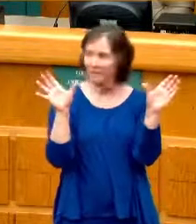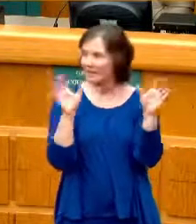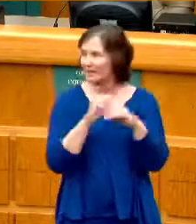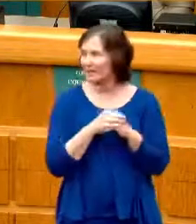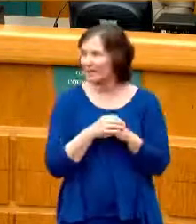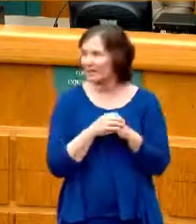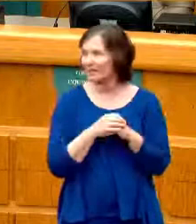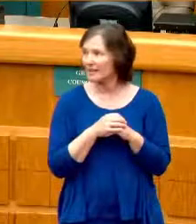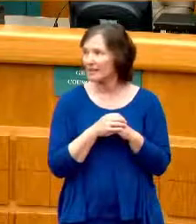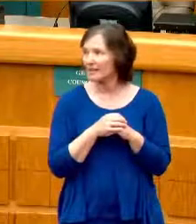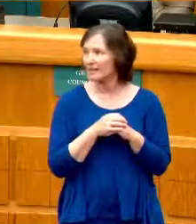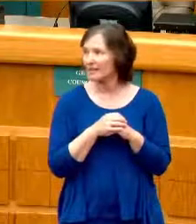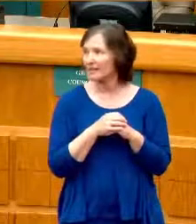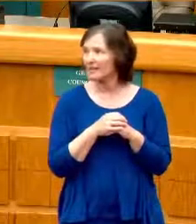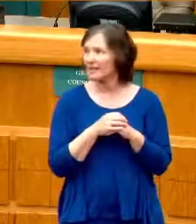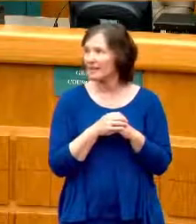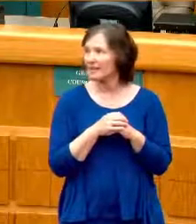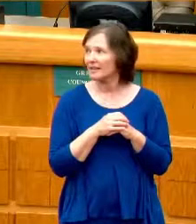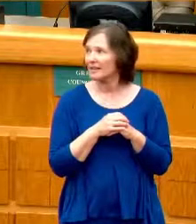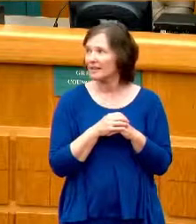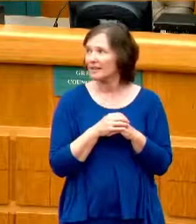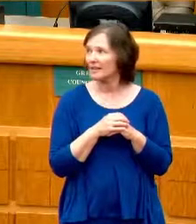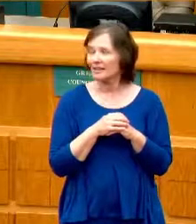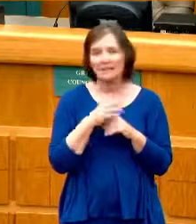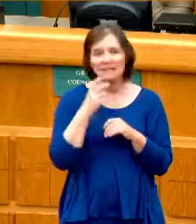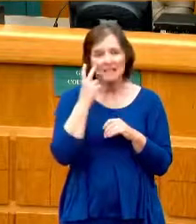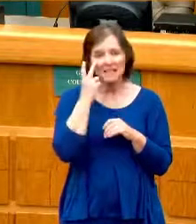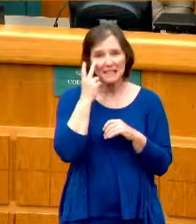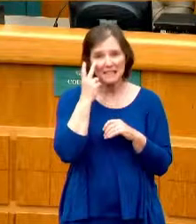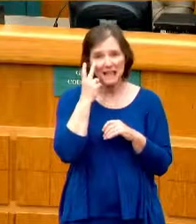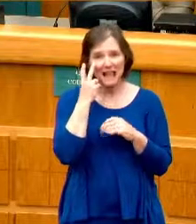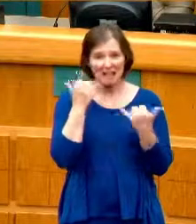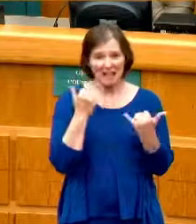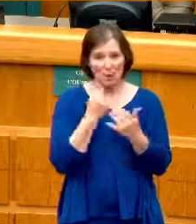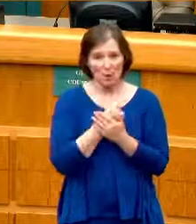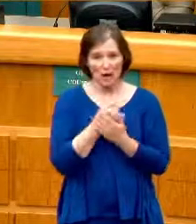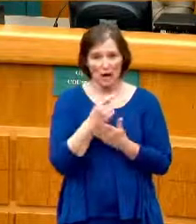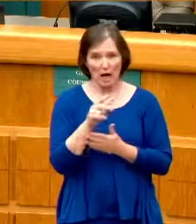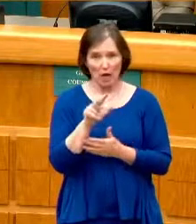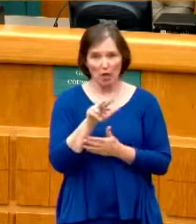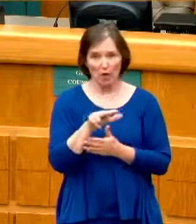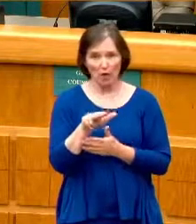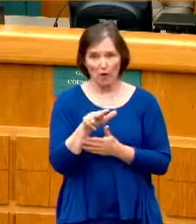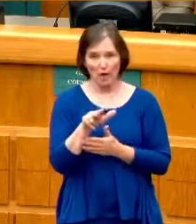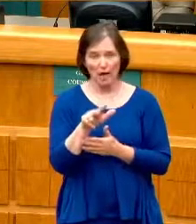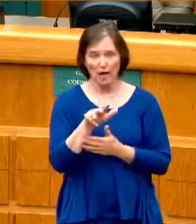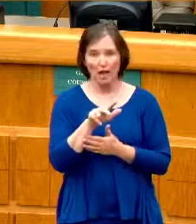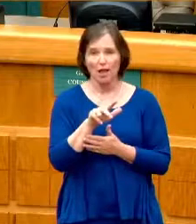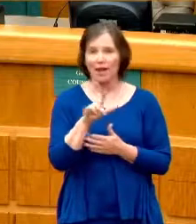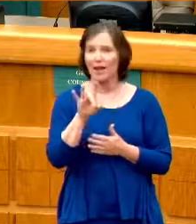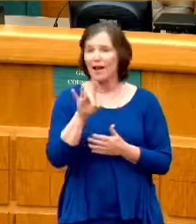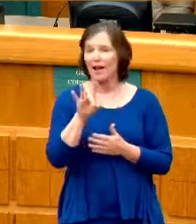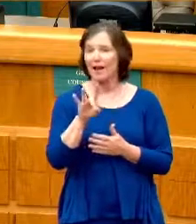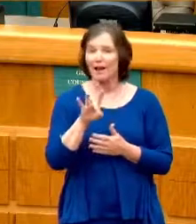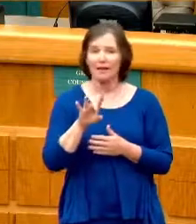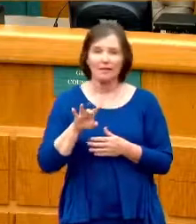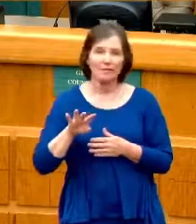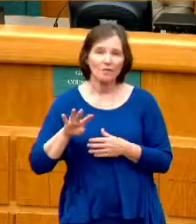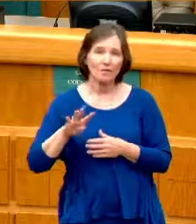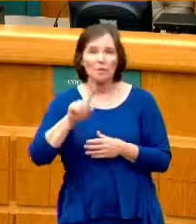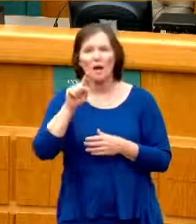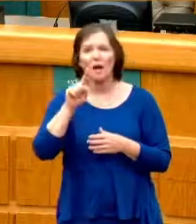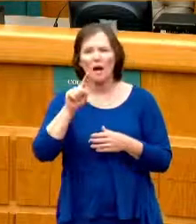side, when you see the 33, the 38, the 41, which is this week, these are better numbers. The problem that we have with